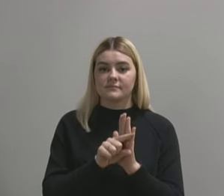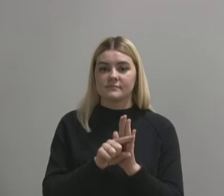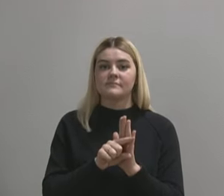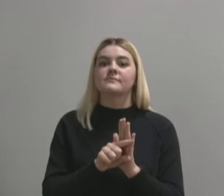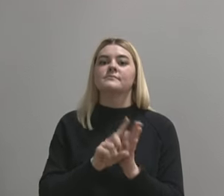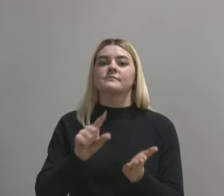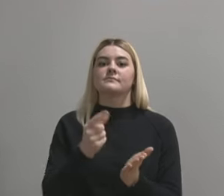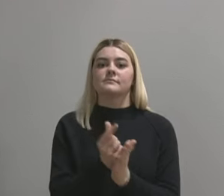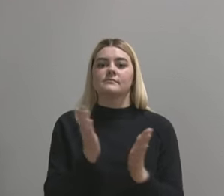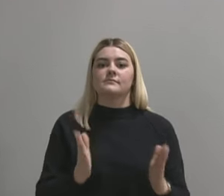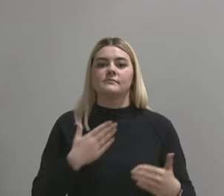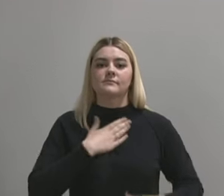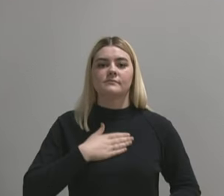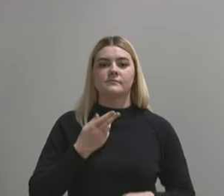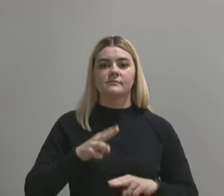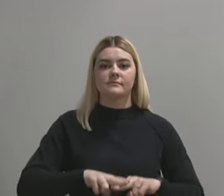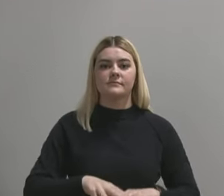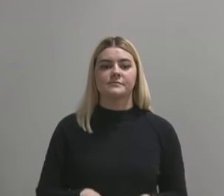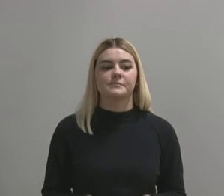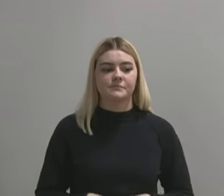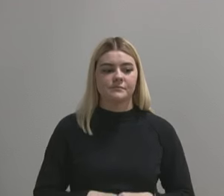seated.